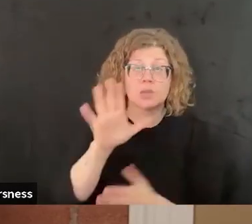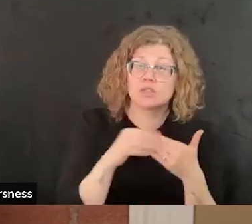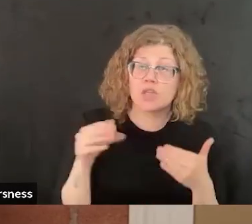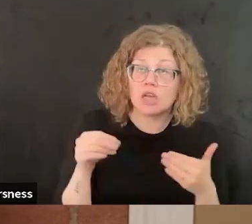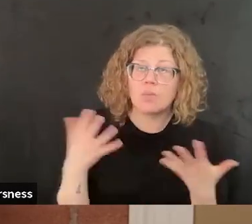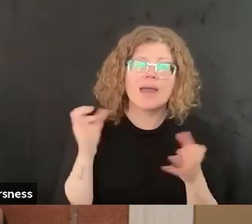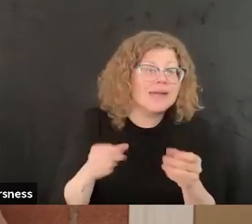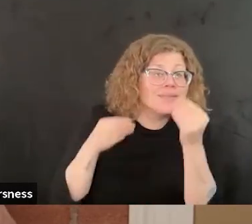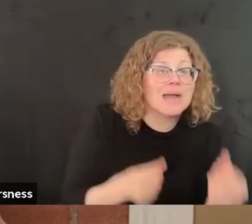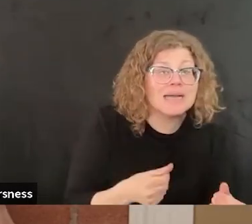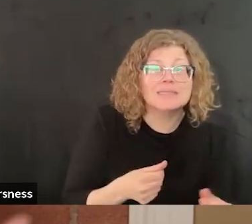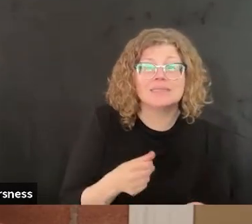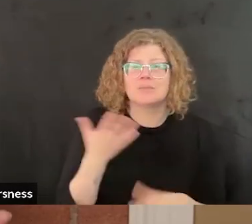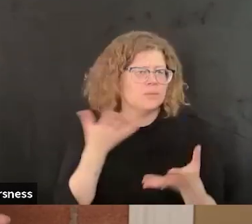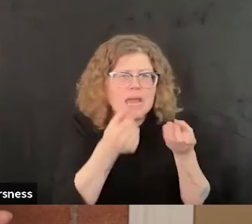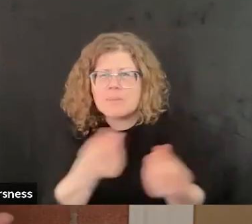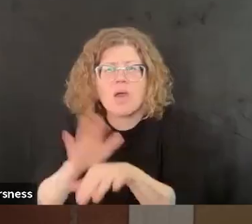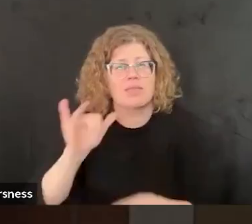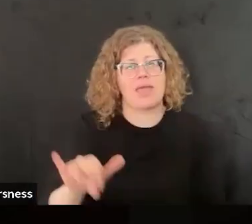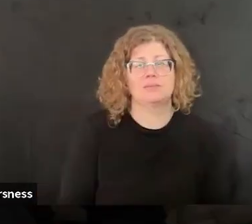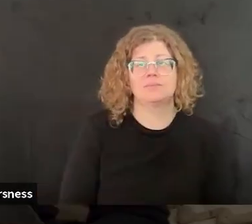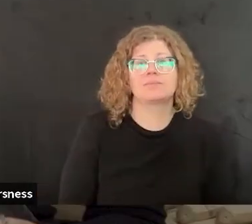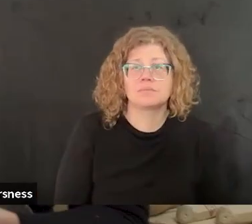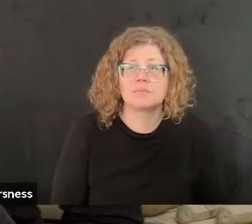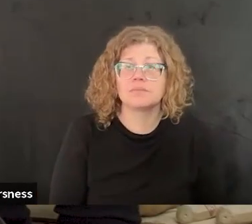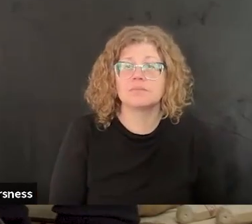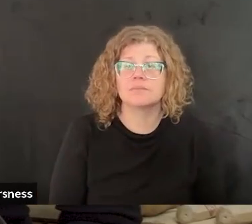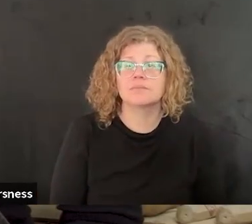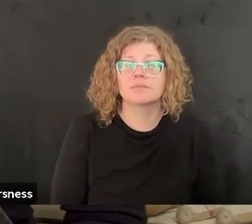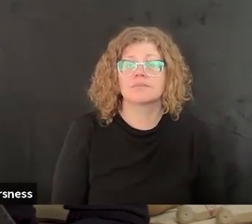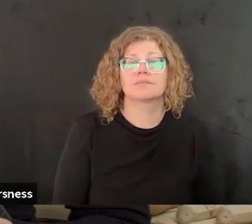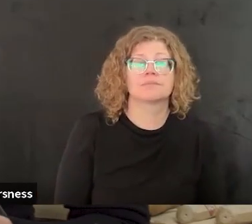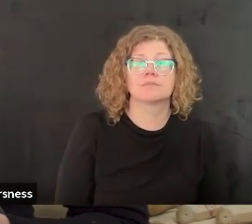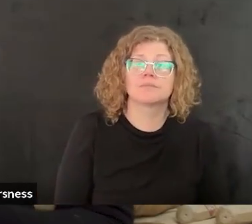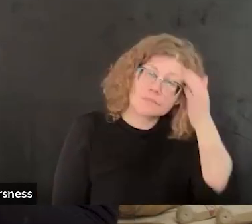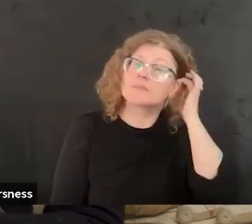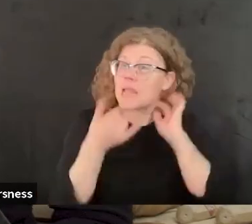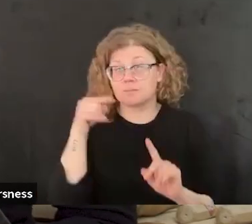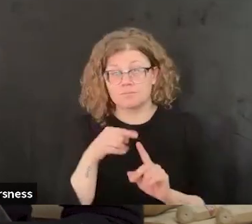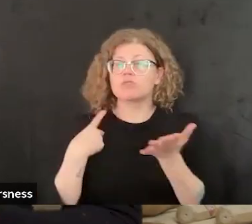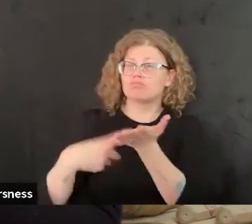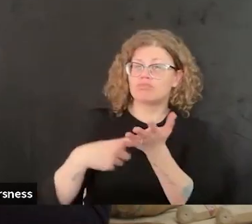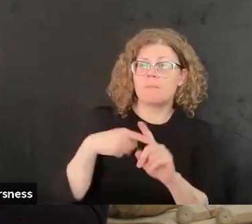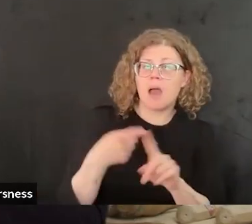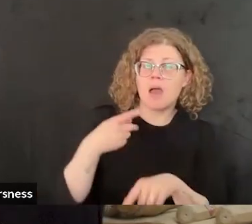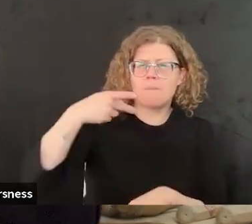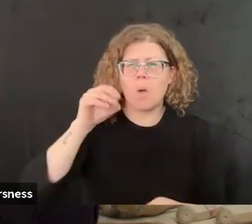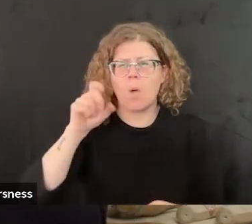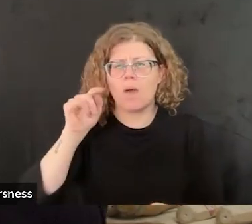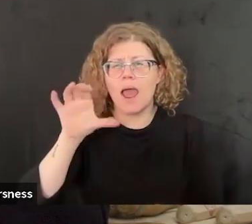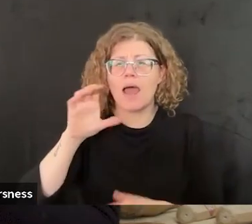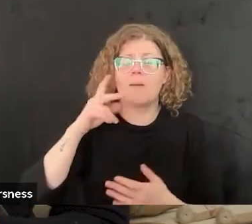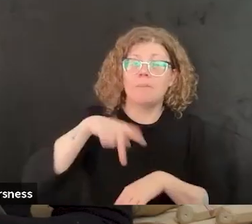of money that you need to spend on certain components within the project. Okay, Poetic Park had a very low budget and it's a very